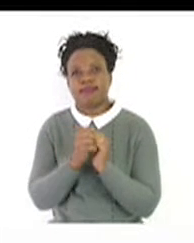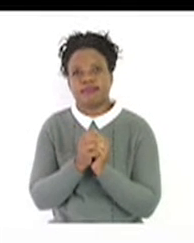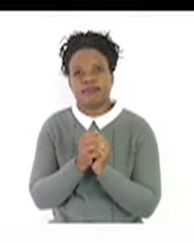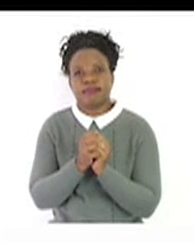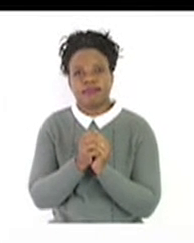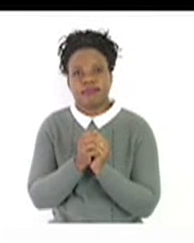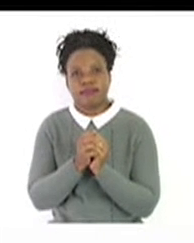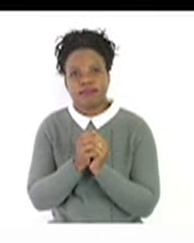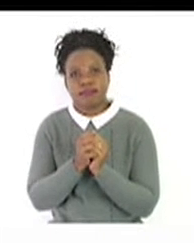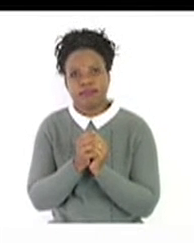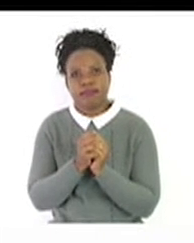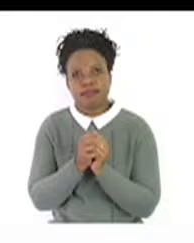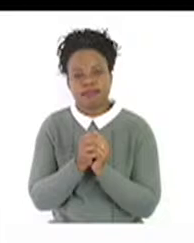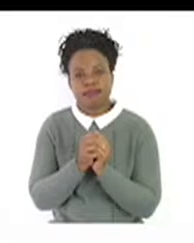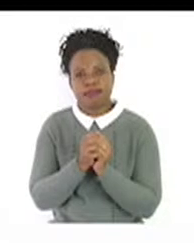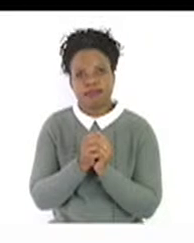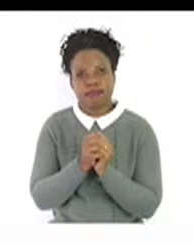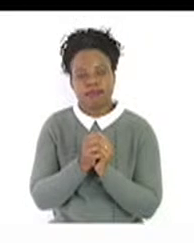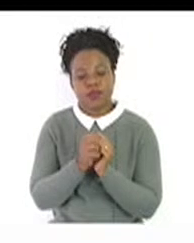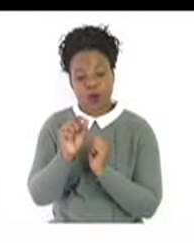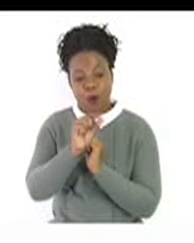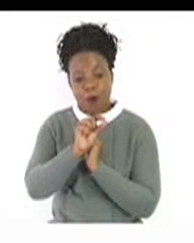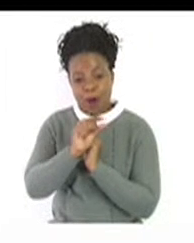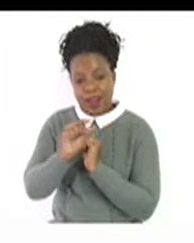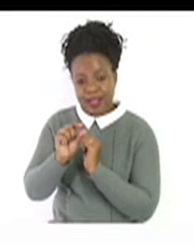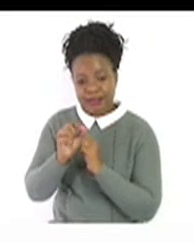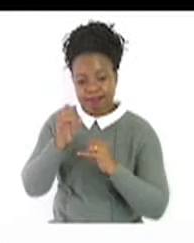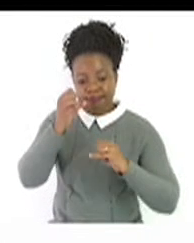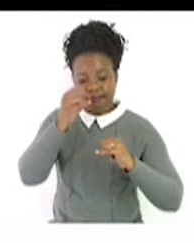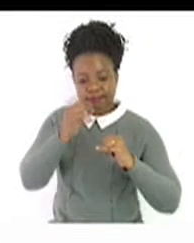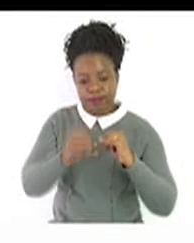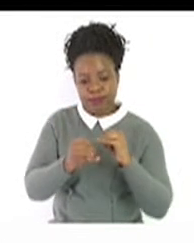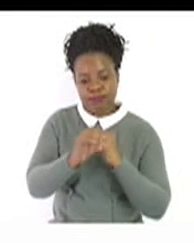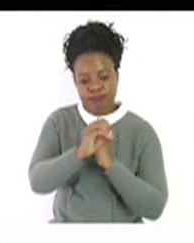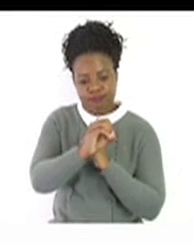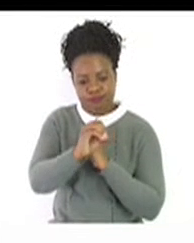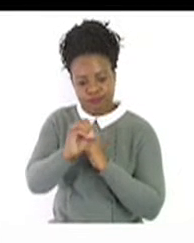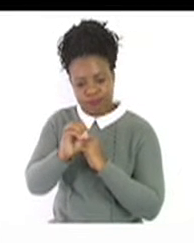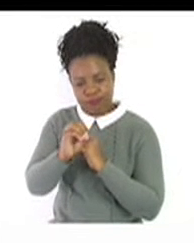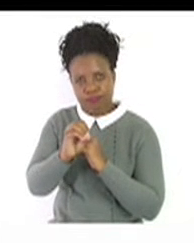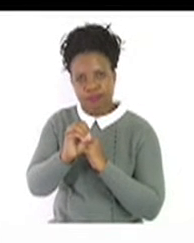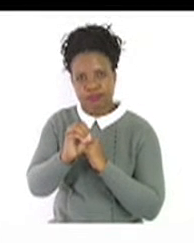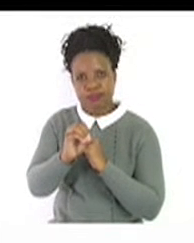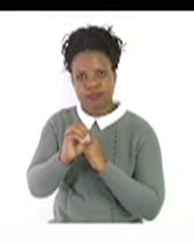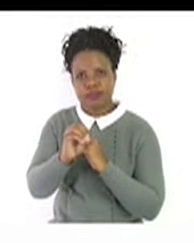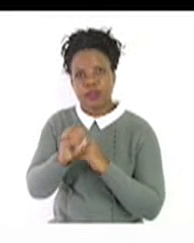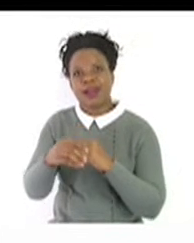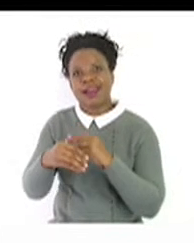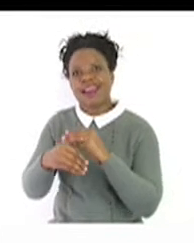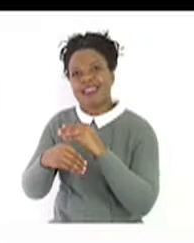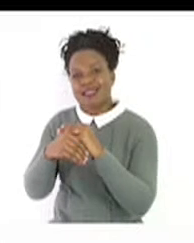Words ending on double O, add S.